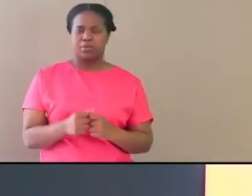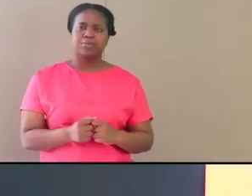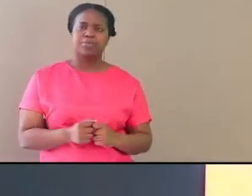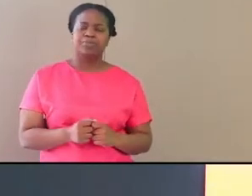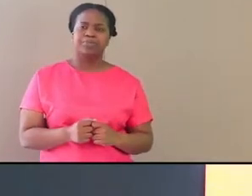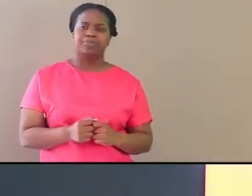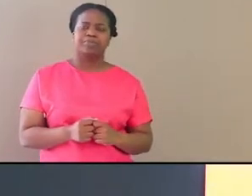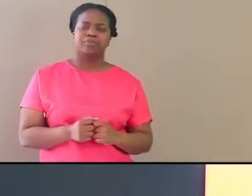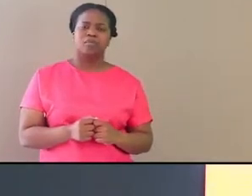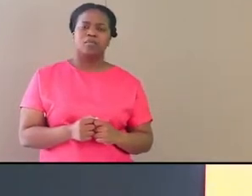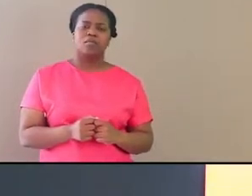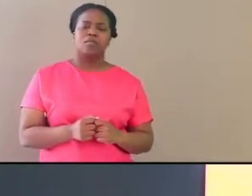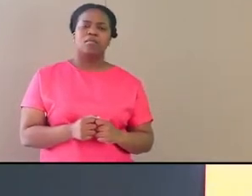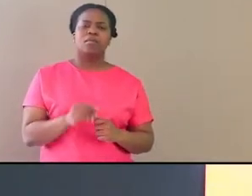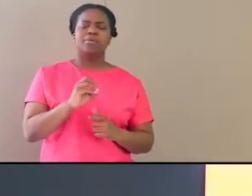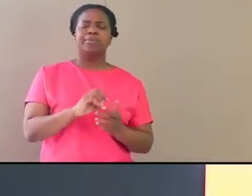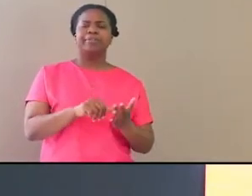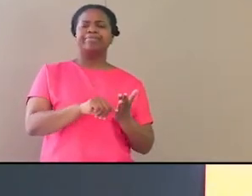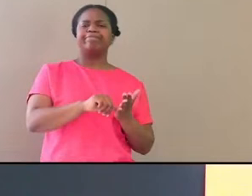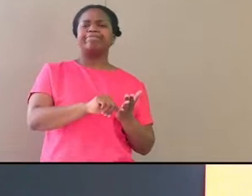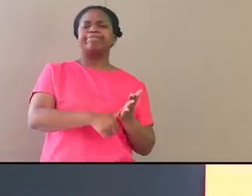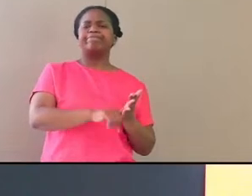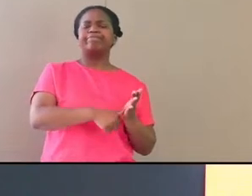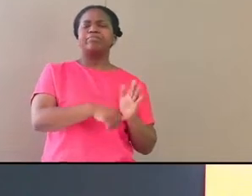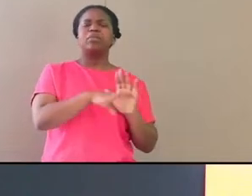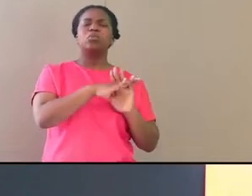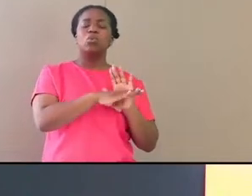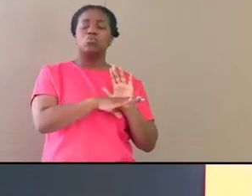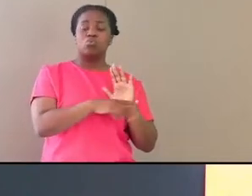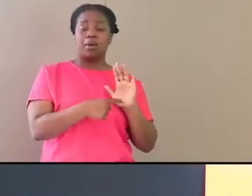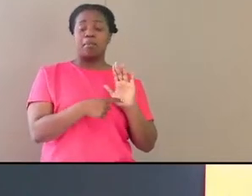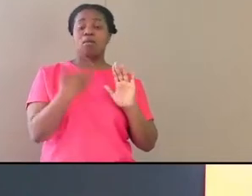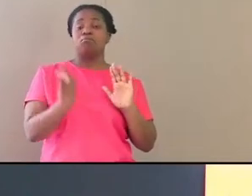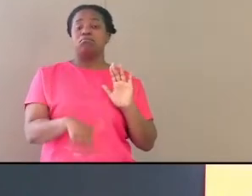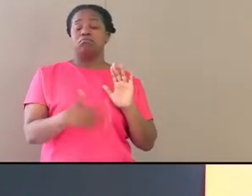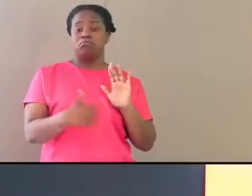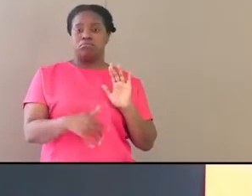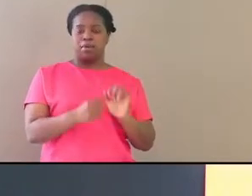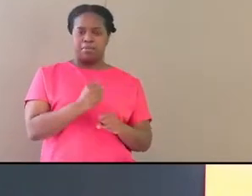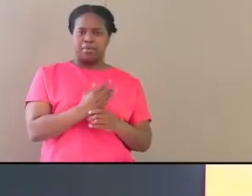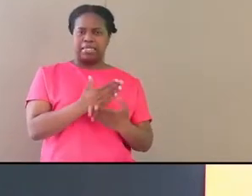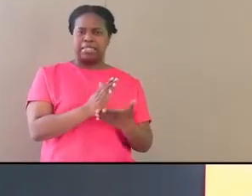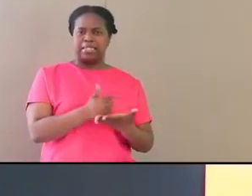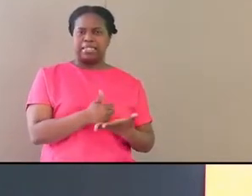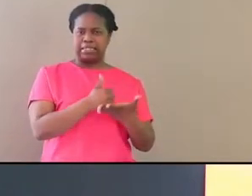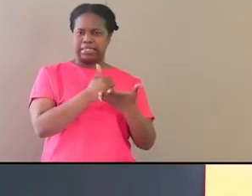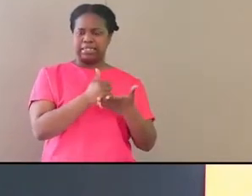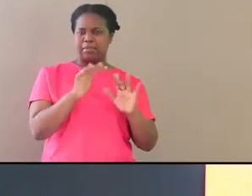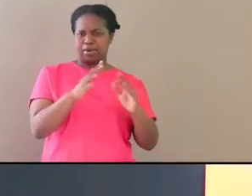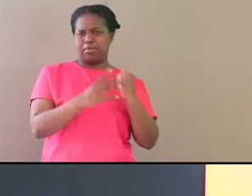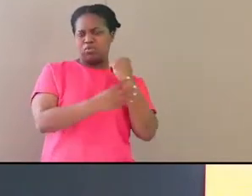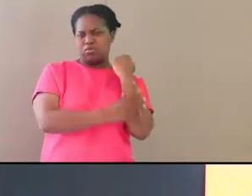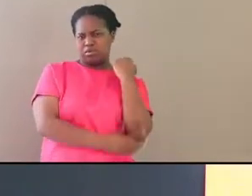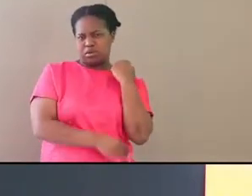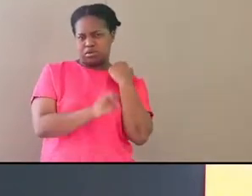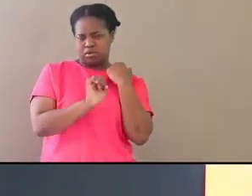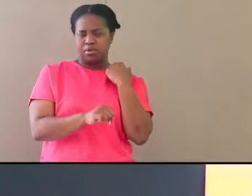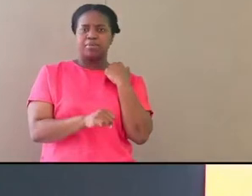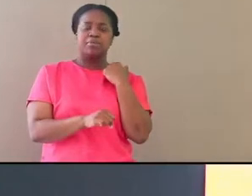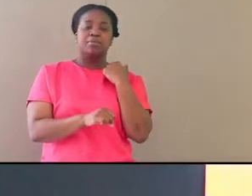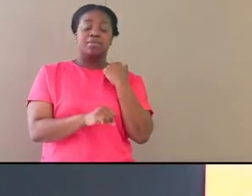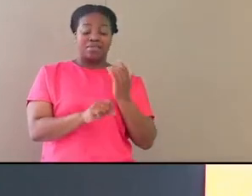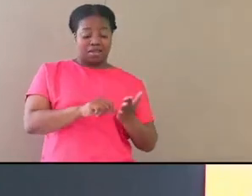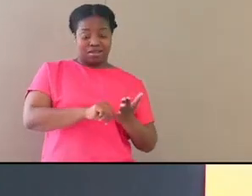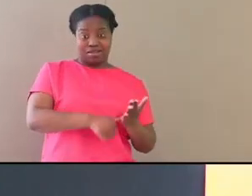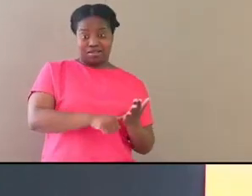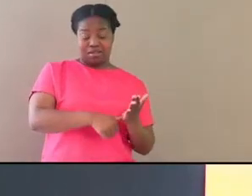Social assistance and cash transfer programs have a strong impact on poverty reduction and economic growth. The social assistance